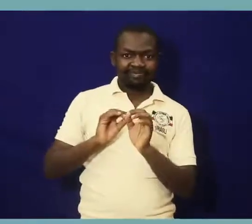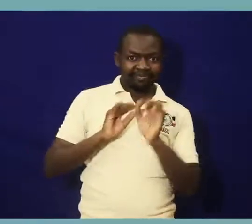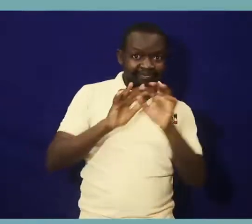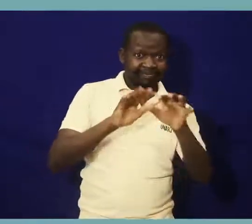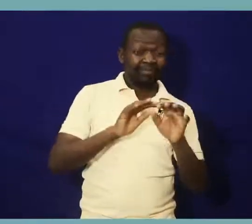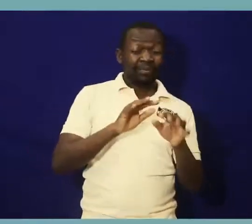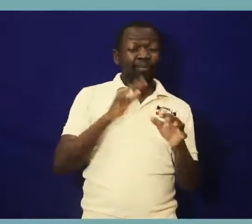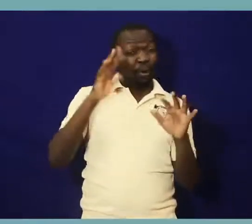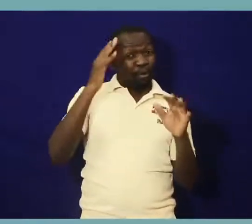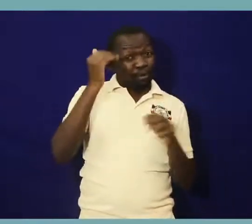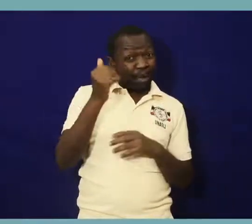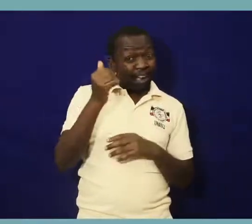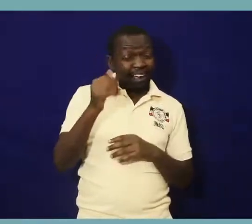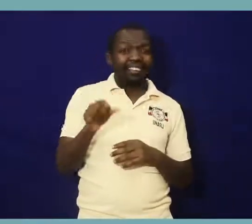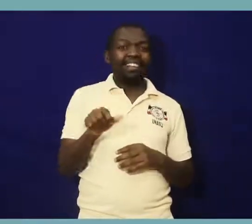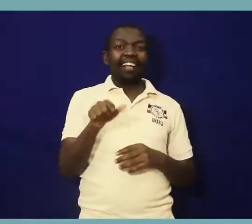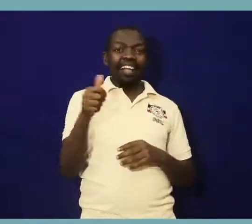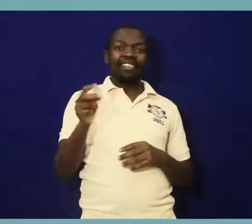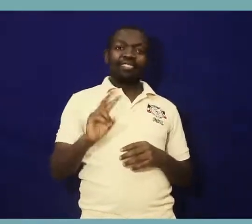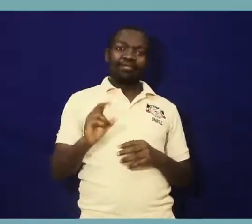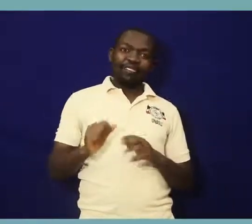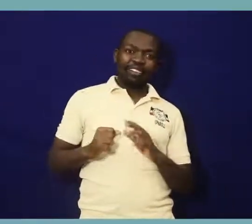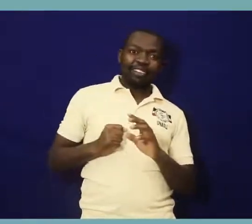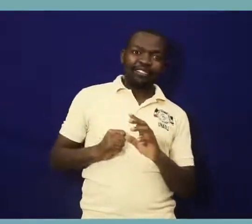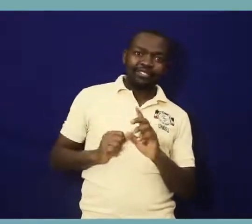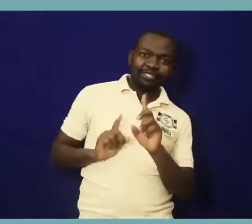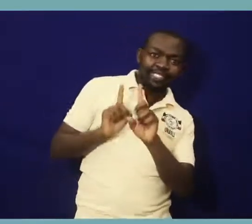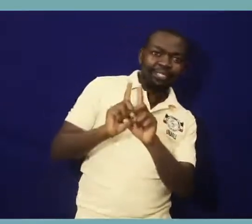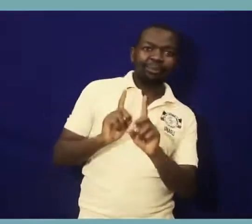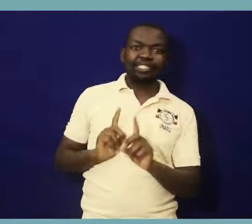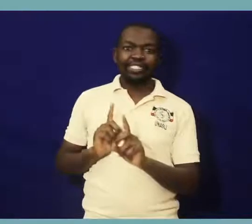they were attacked because others were supporting.